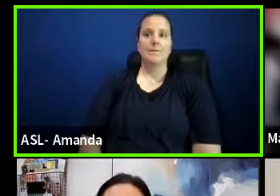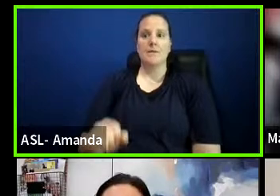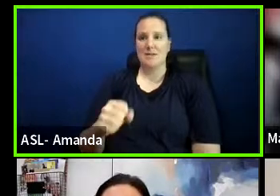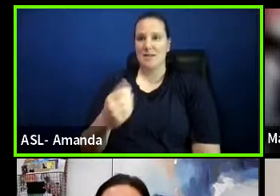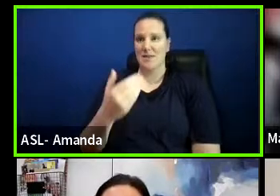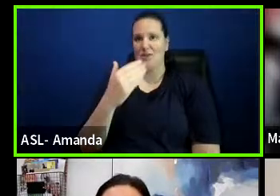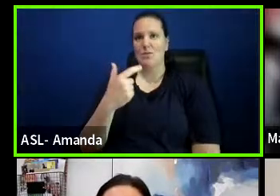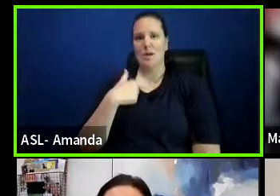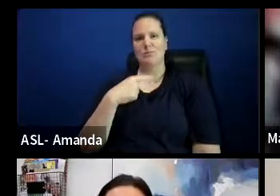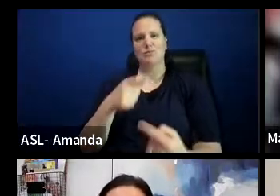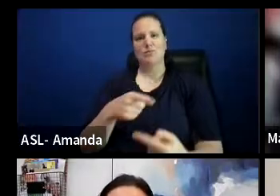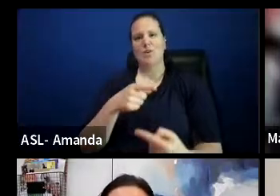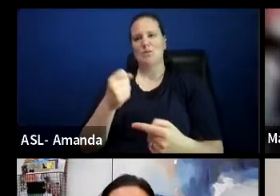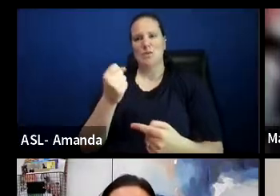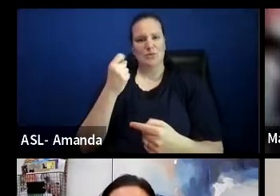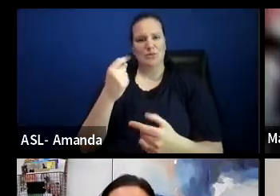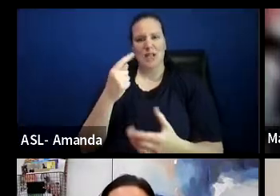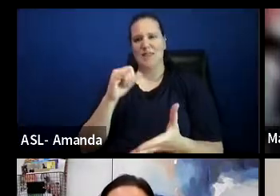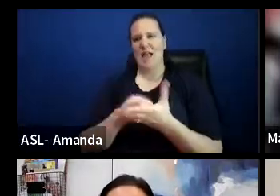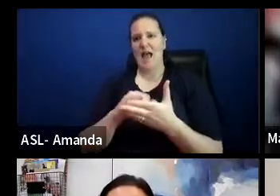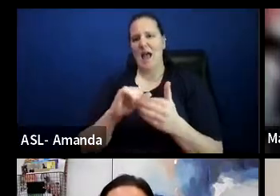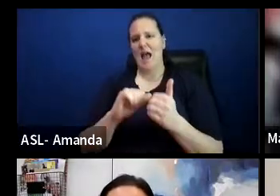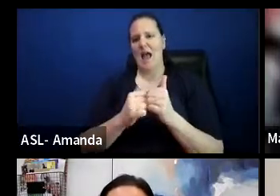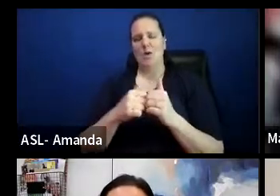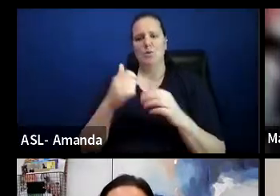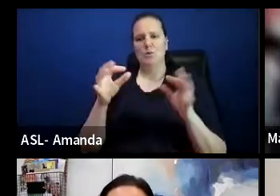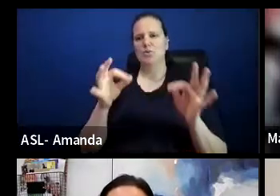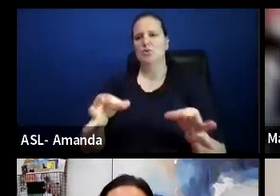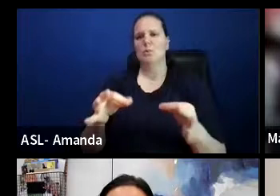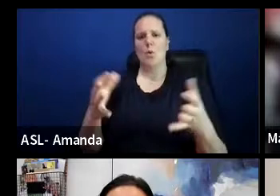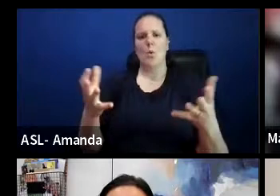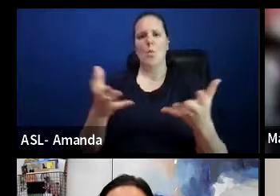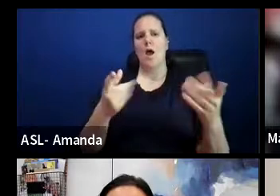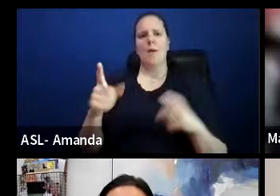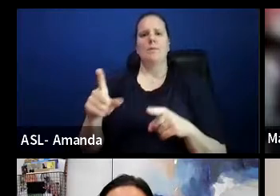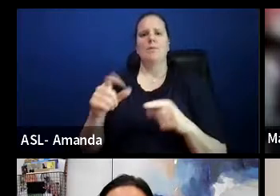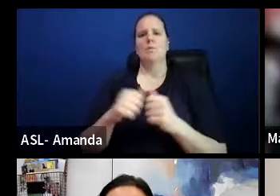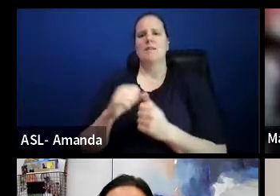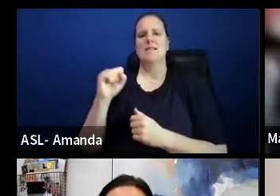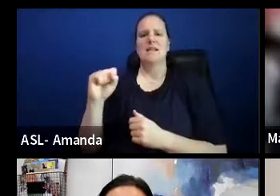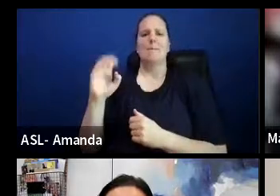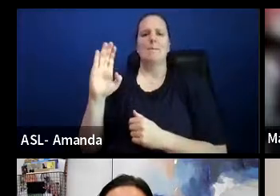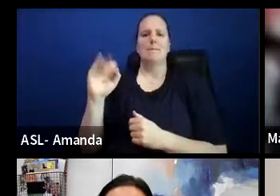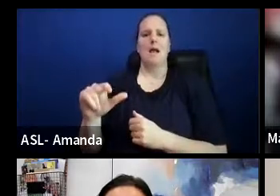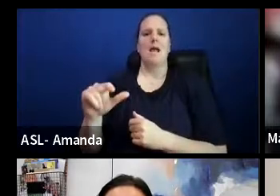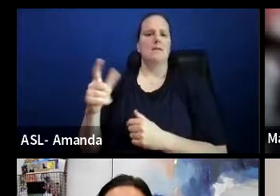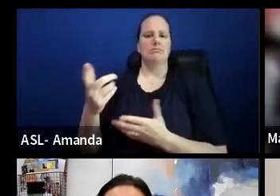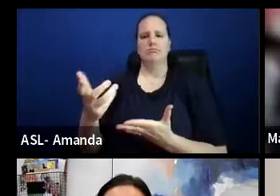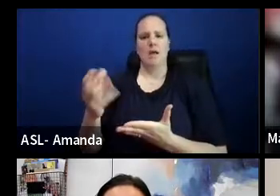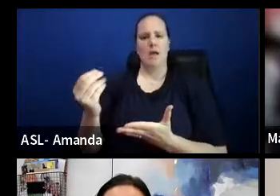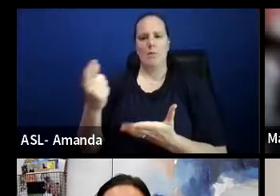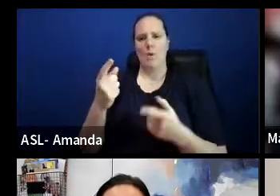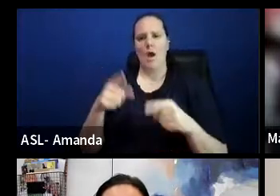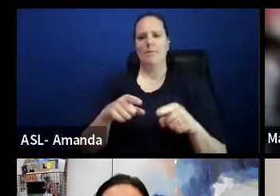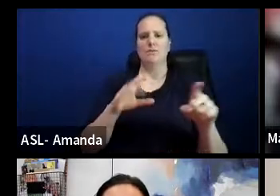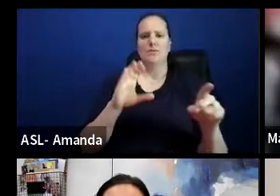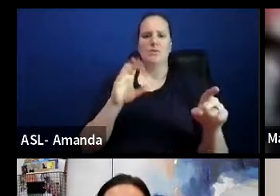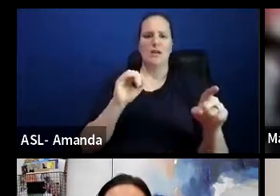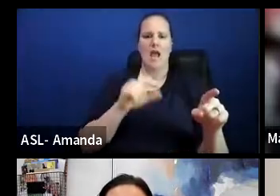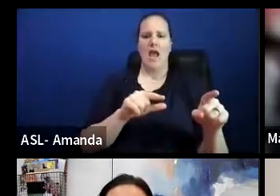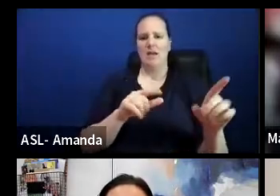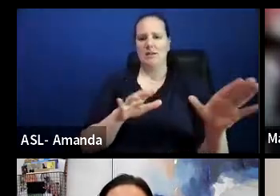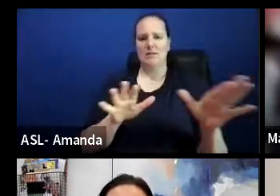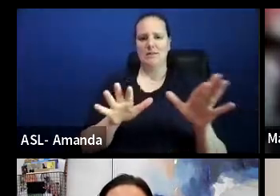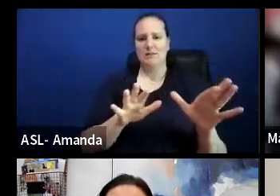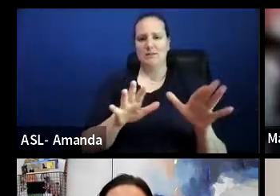to understand how we determine what goes to CBAG and what comes to CAG. And so